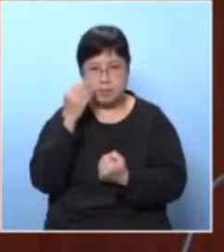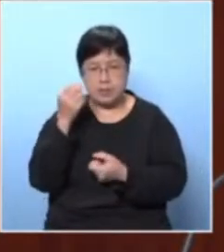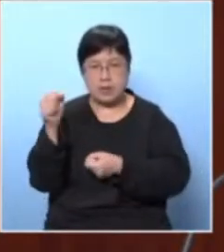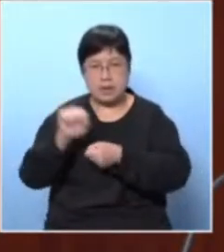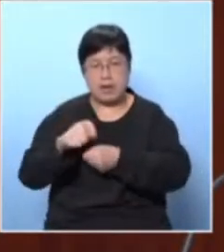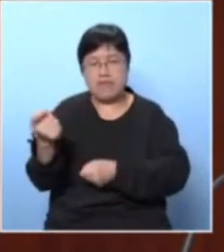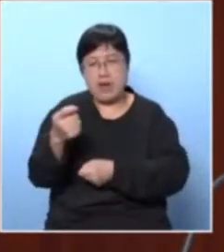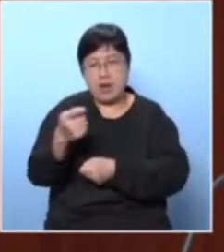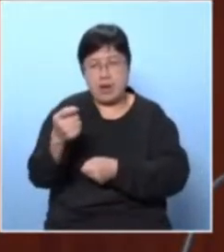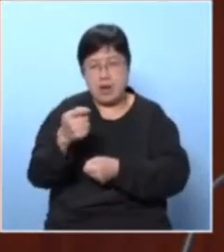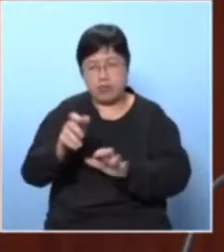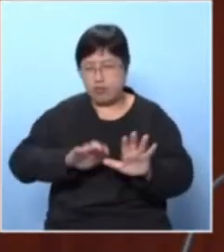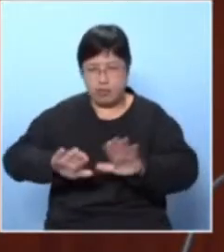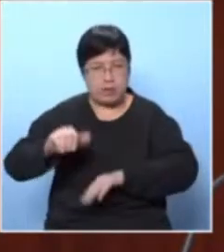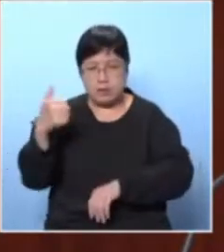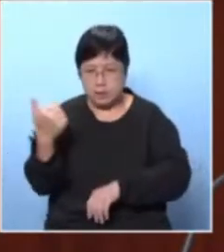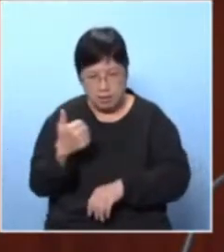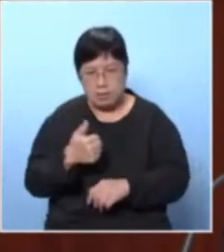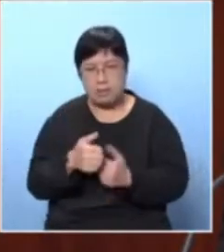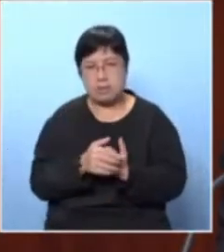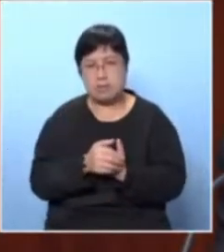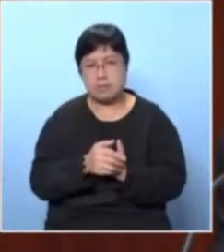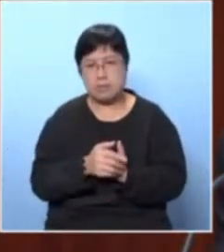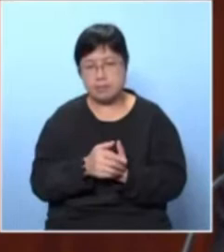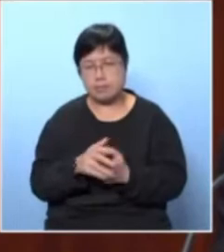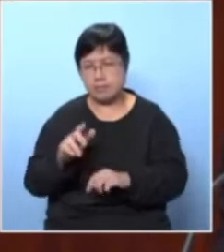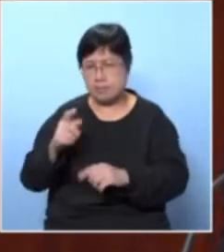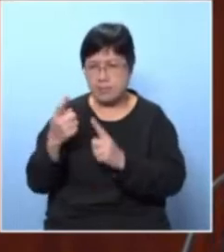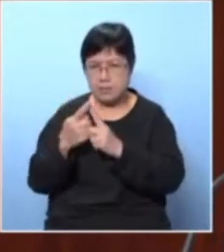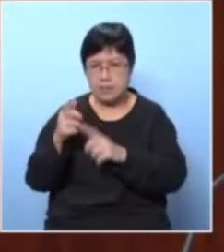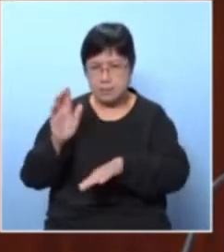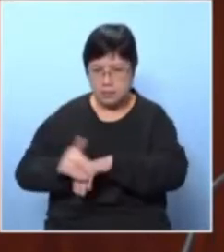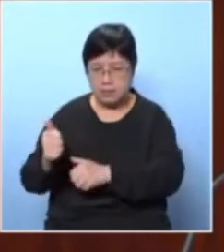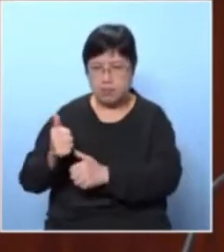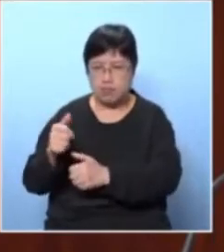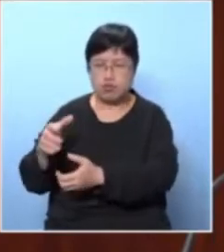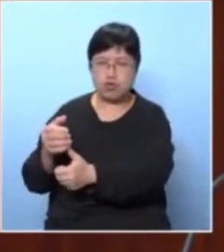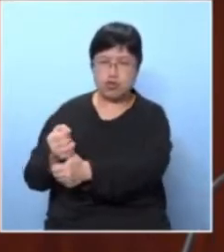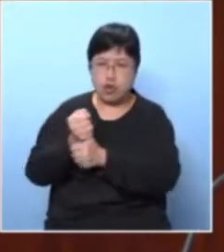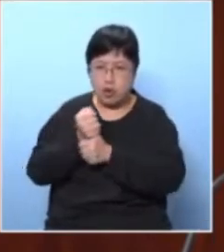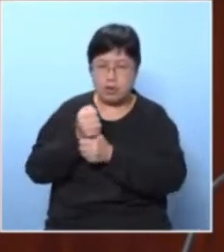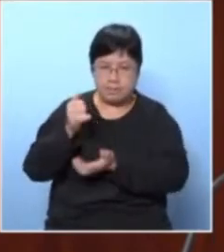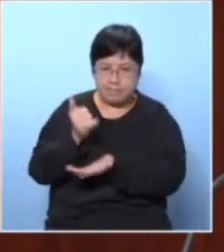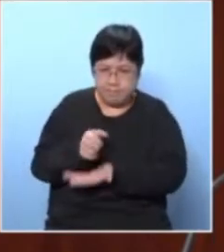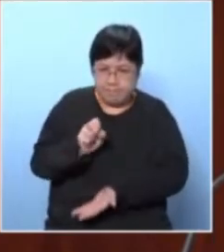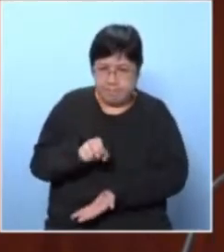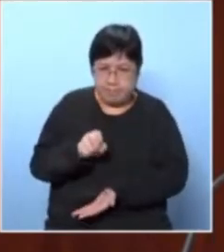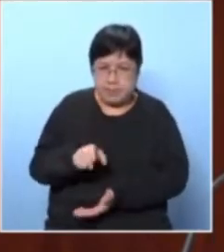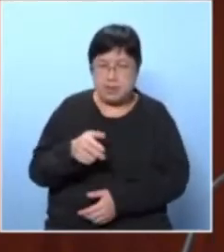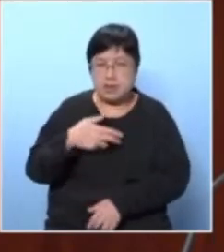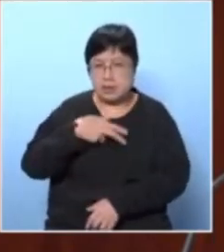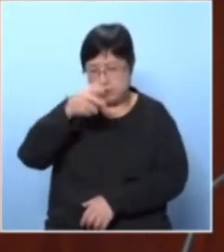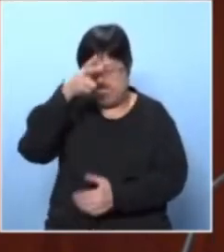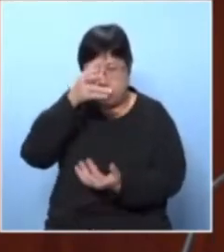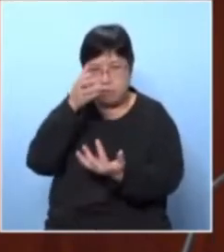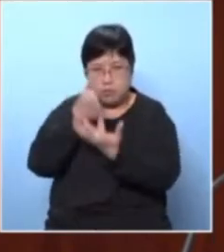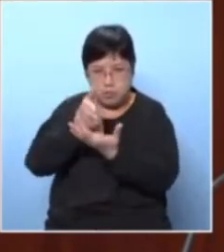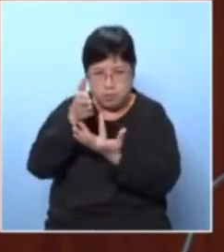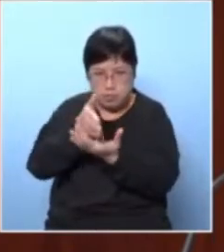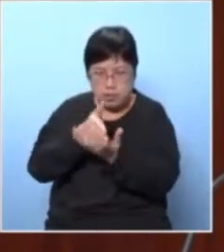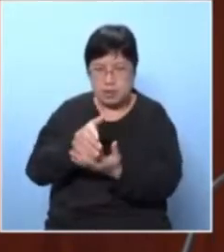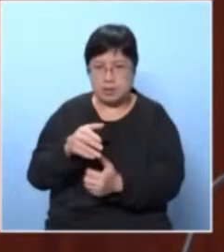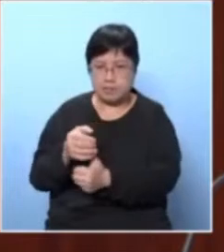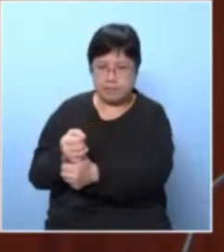entry visas valid for 2 or more years to the mainland, enjoying priority processing. Attract and retain